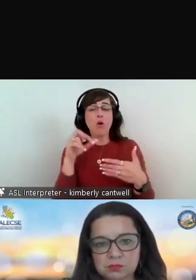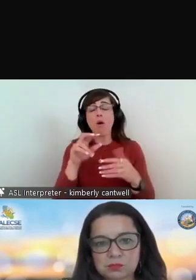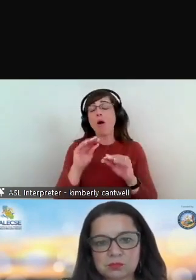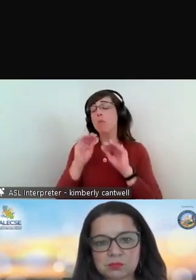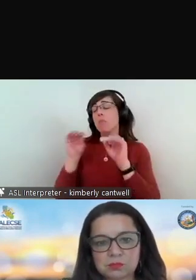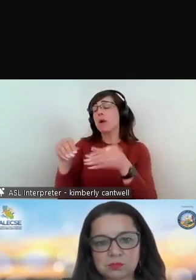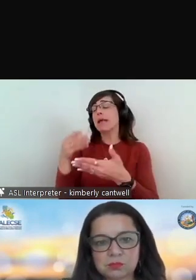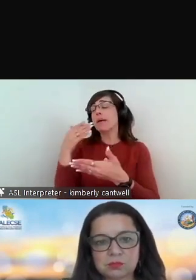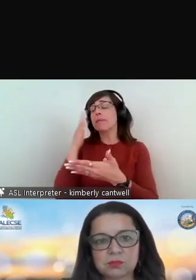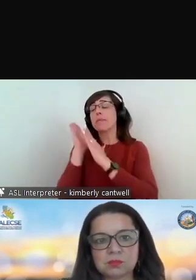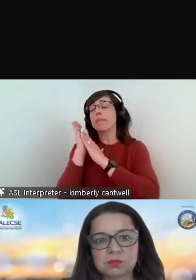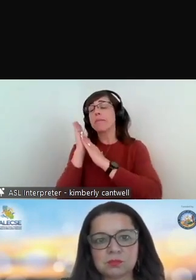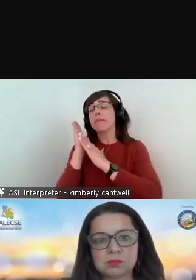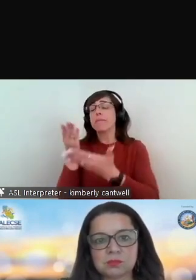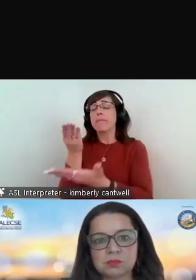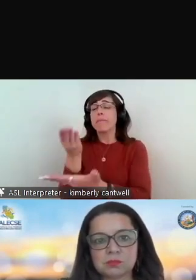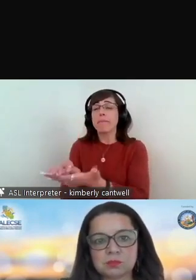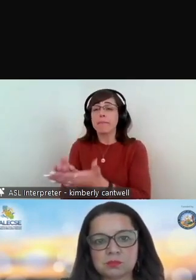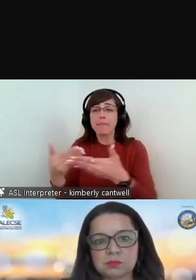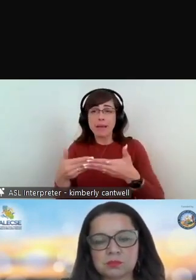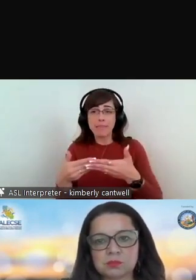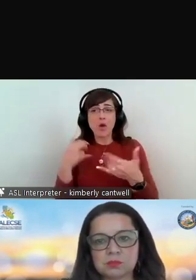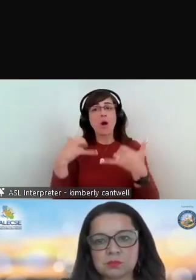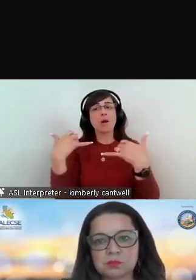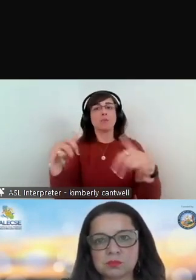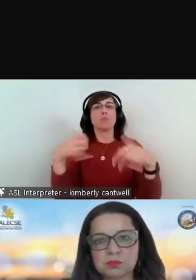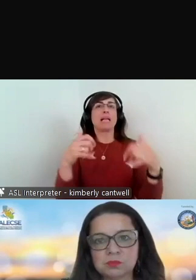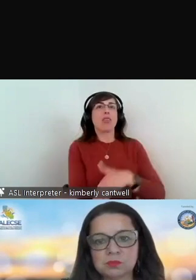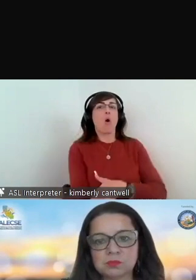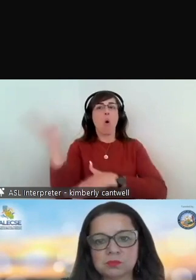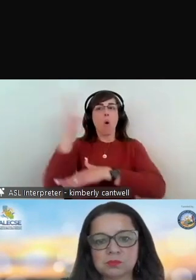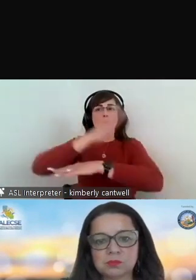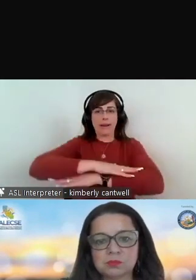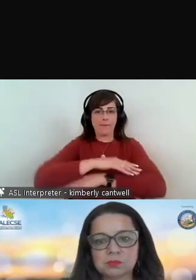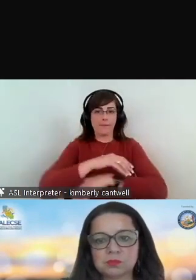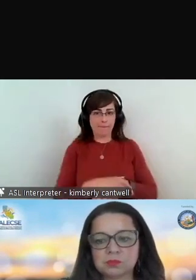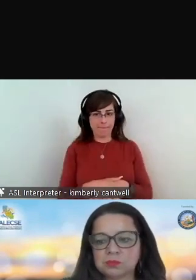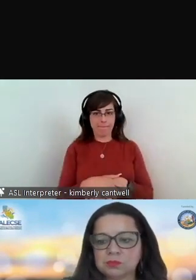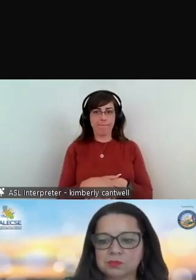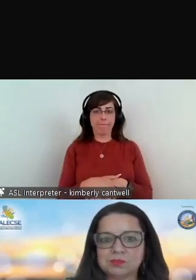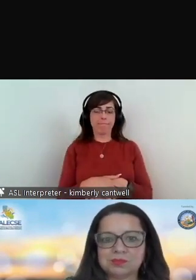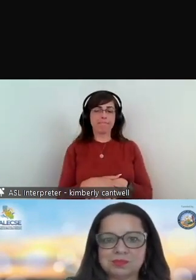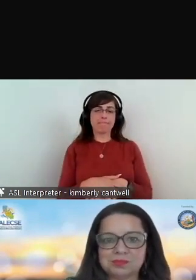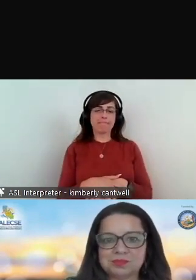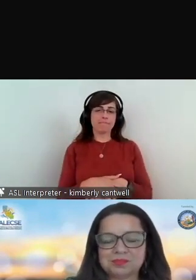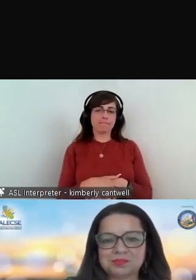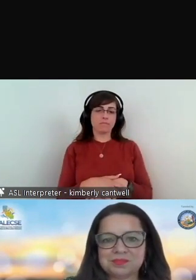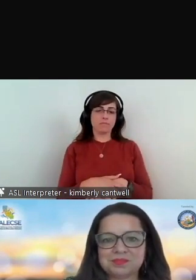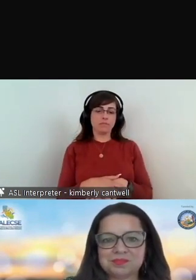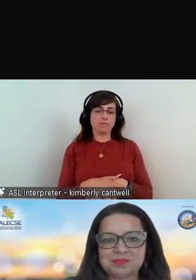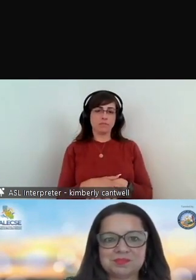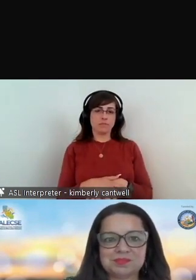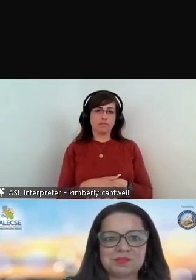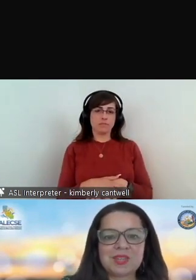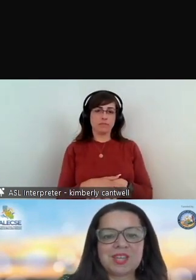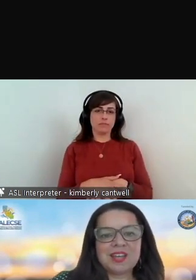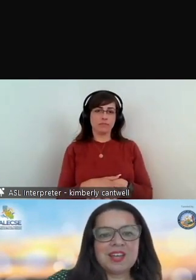baby to bed, or it might be that they play out the entire day for the baby. Go to the next